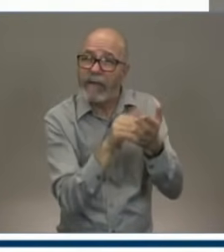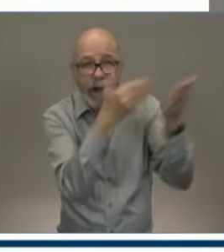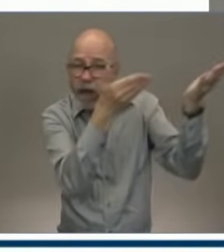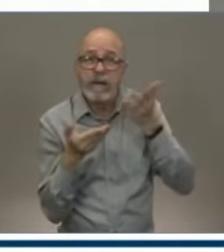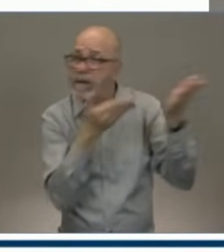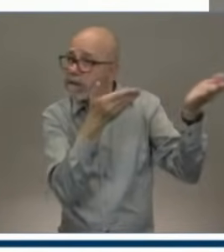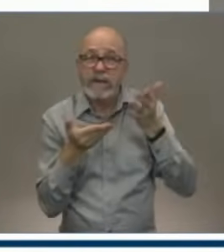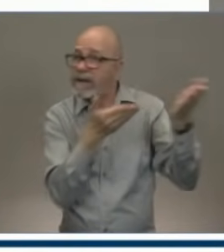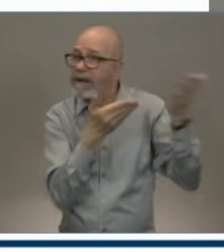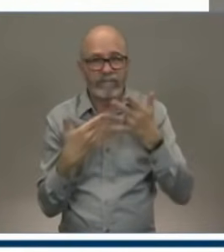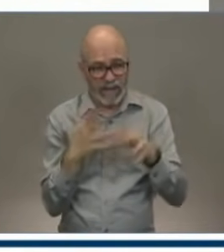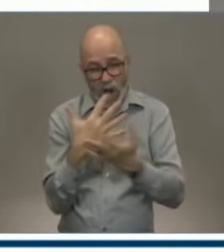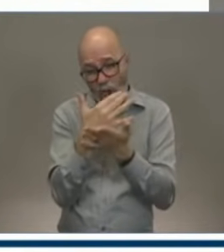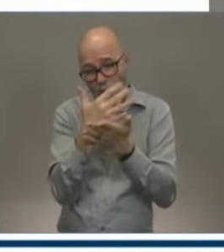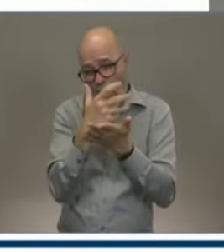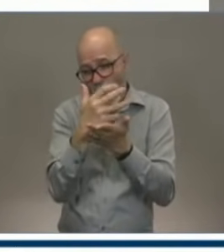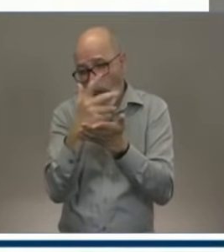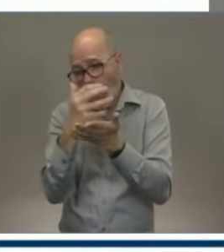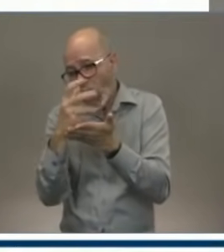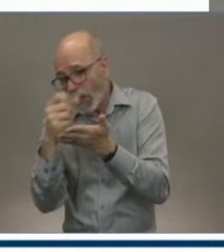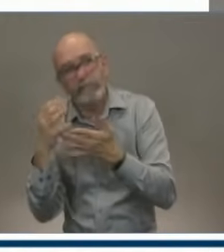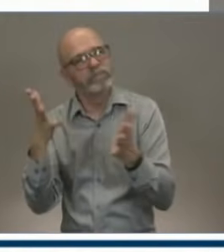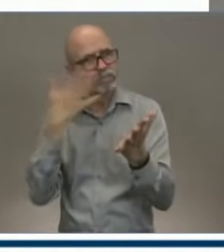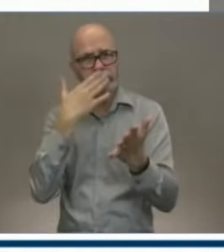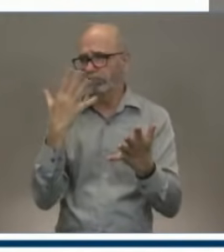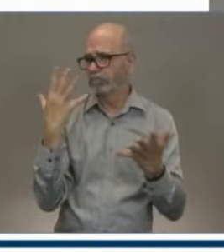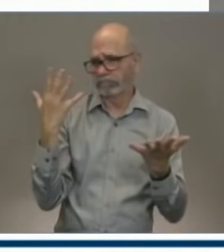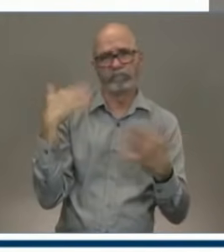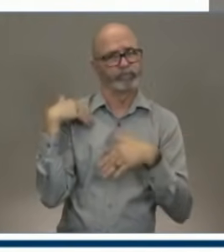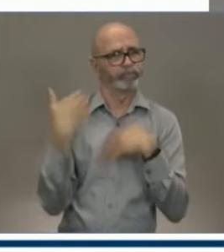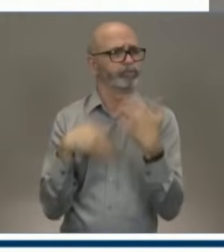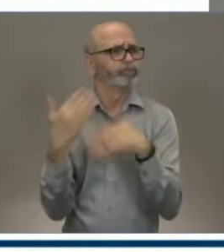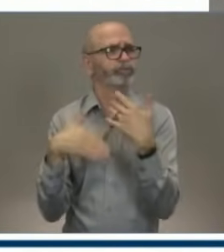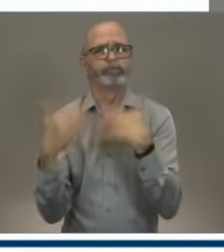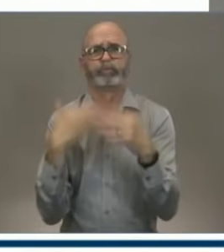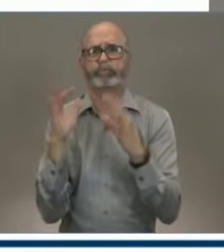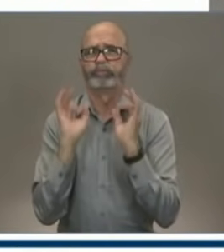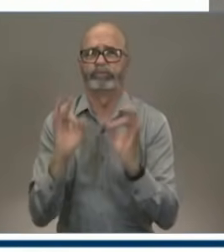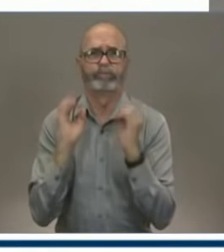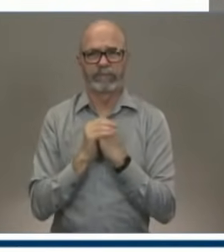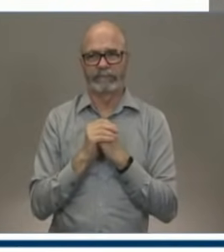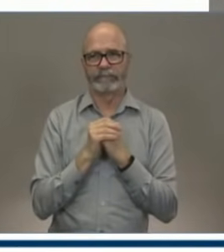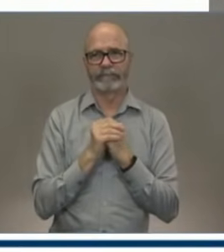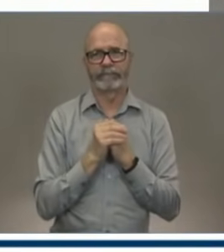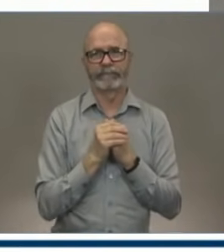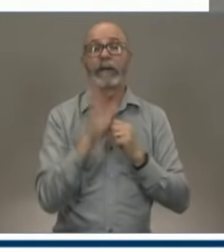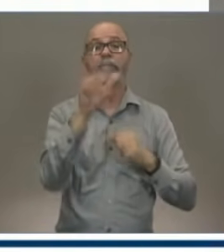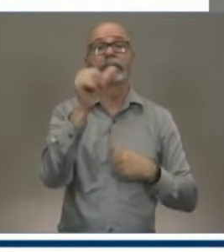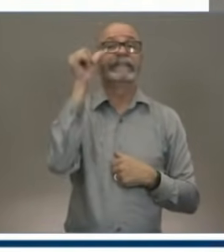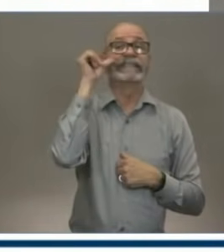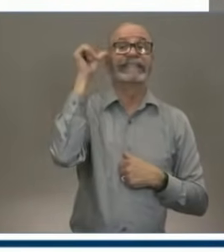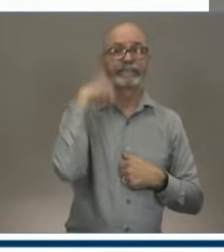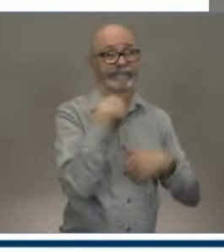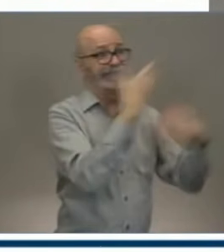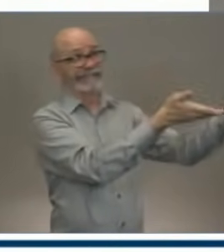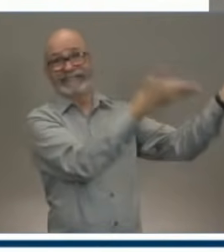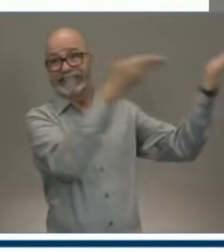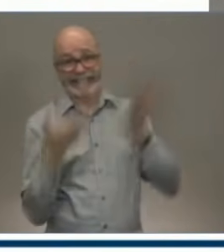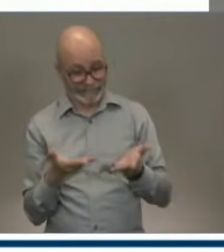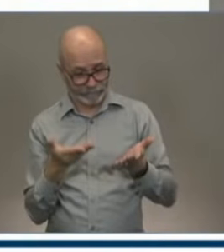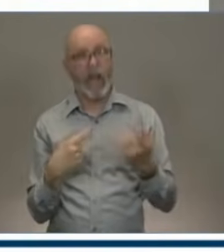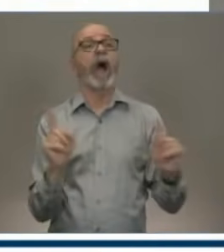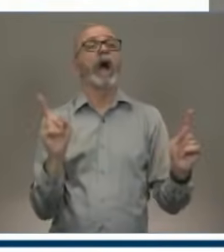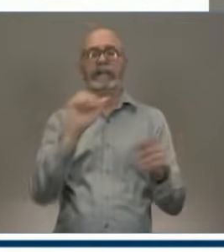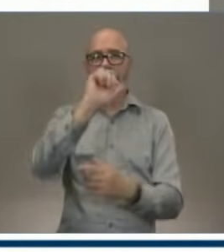used in a timely manner or has a schedule to be used. Yesterday, we got another 10,000 doses of vaccine. Because